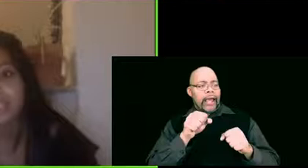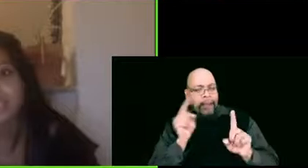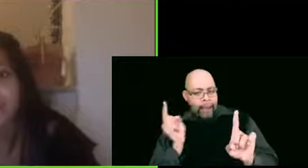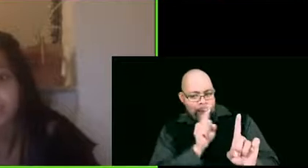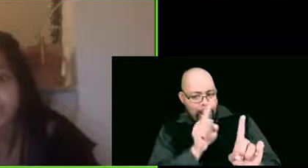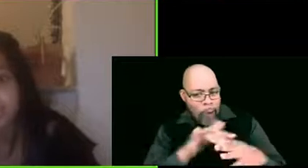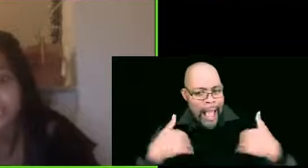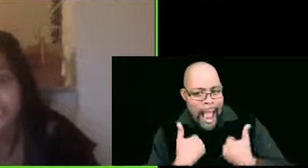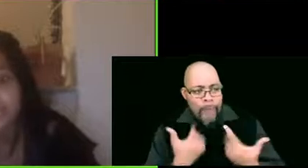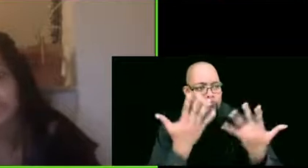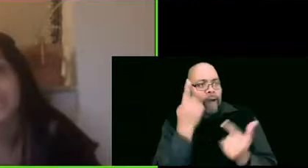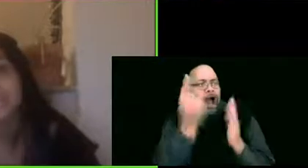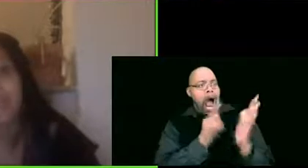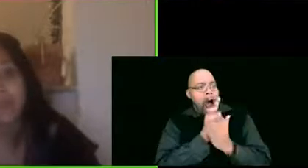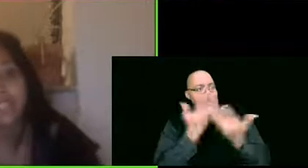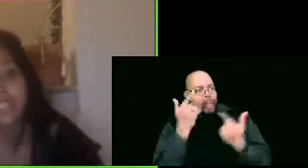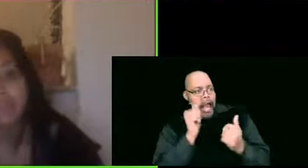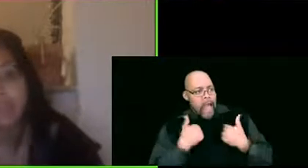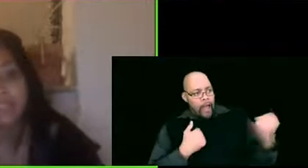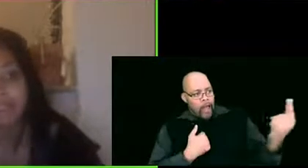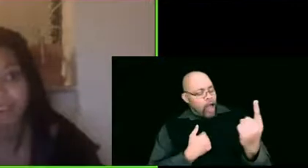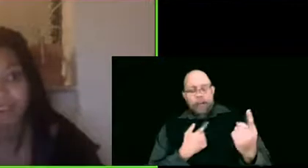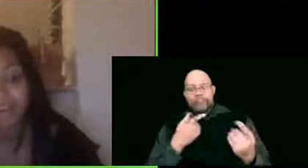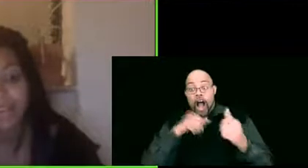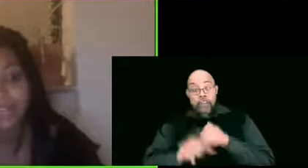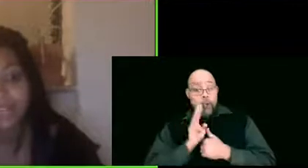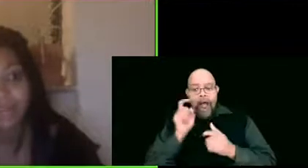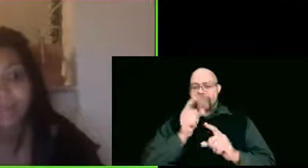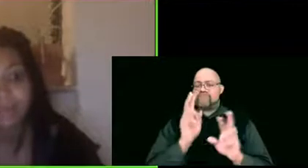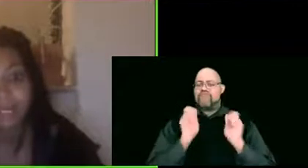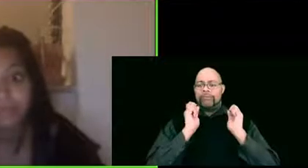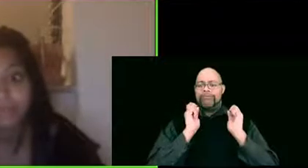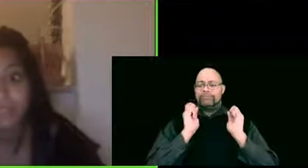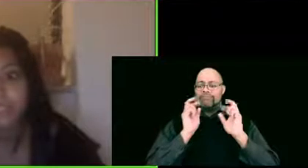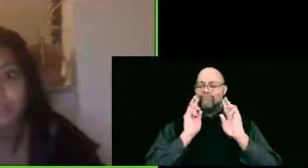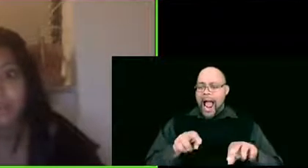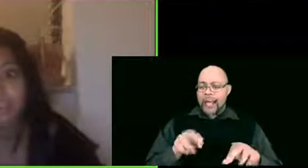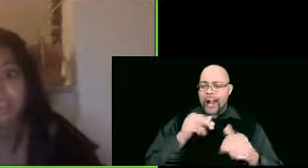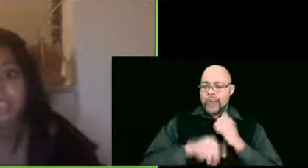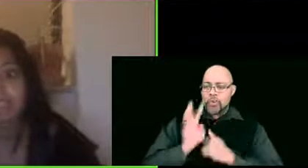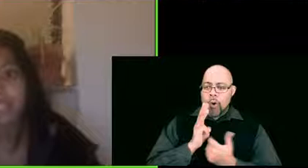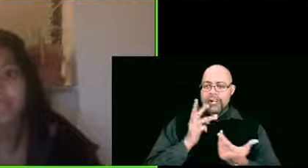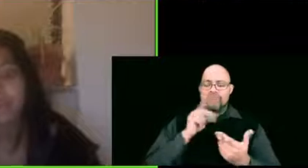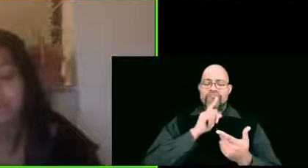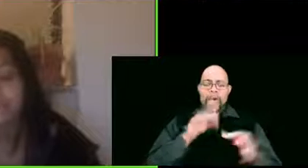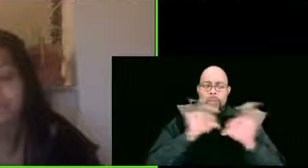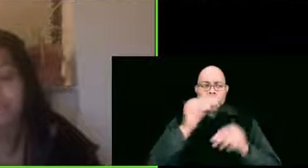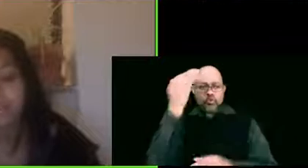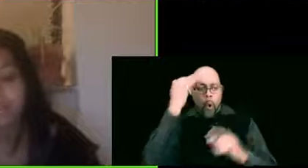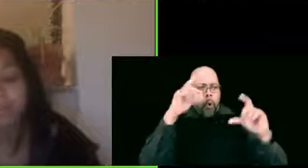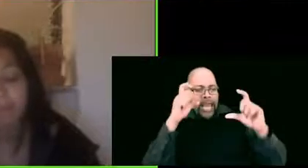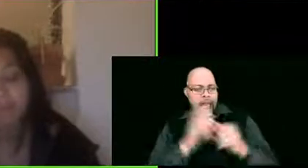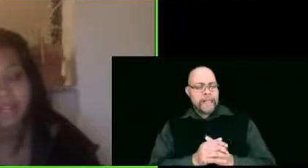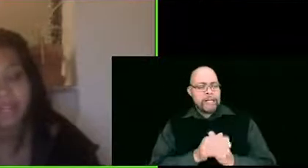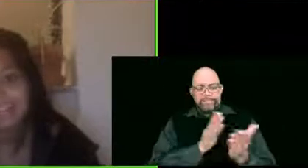you can sneak up on your species or wait for hours. You have to be very reactive in the moment. So it's really important that you